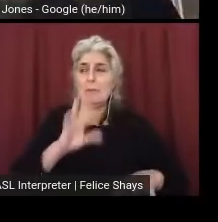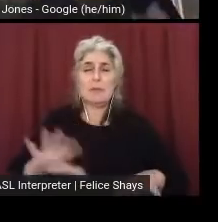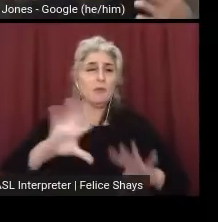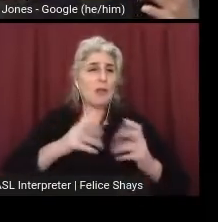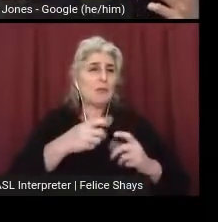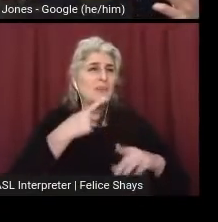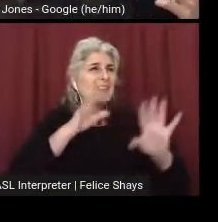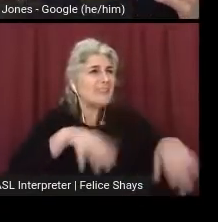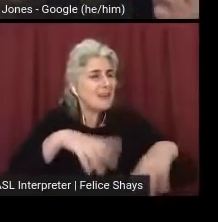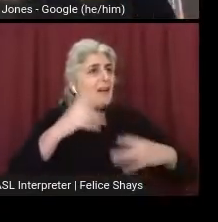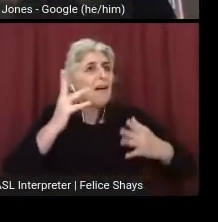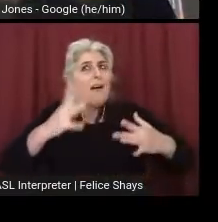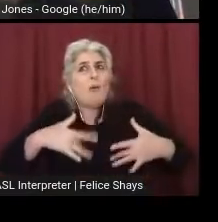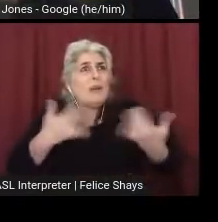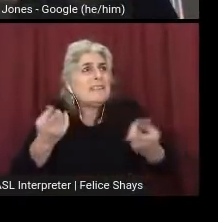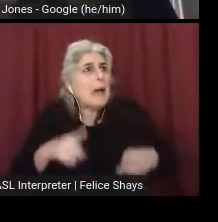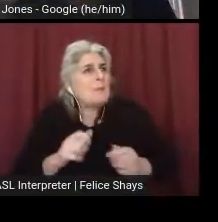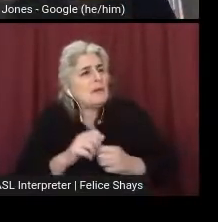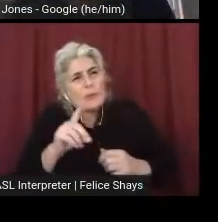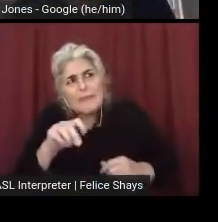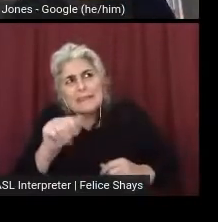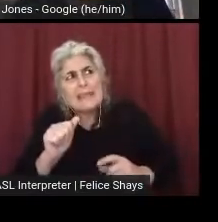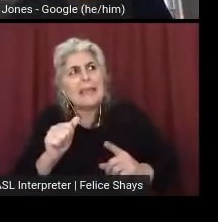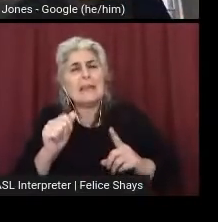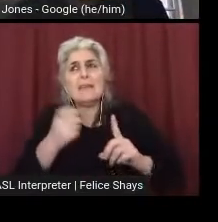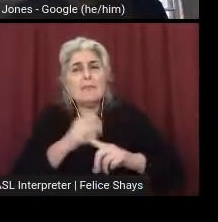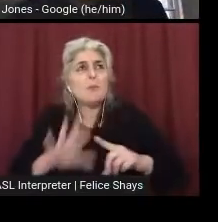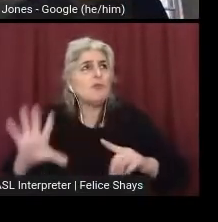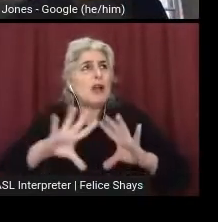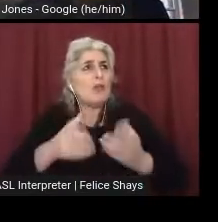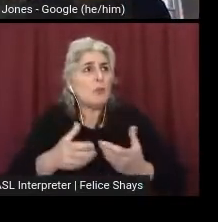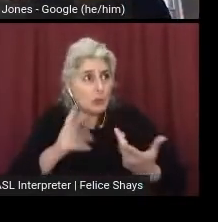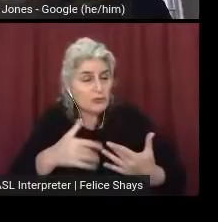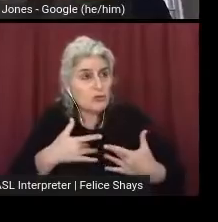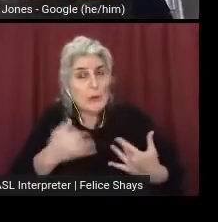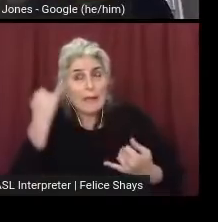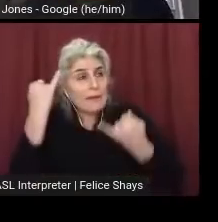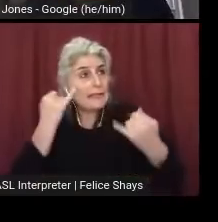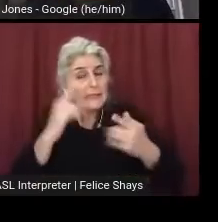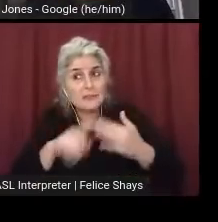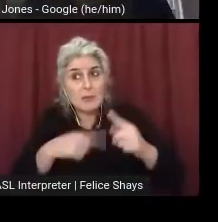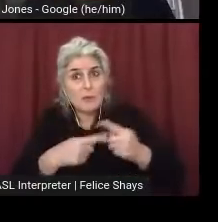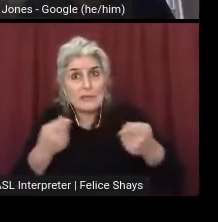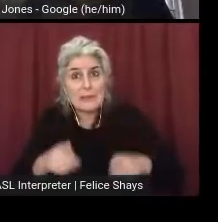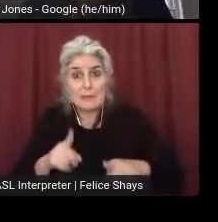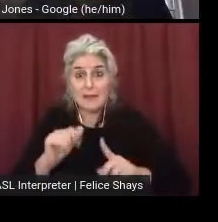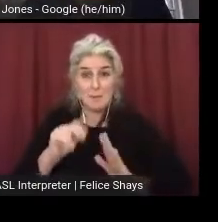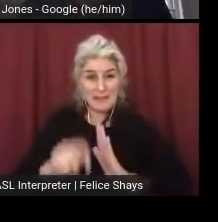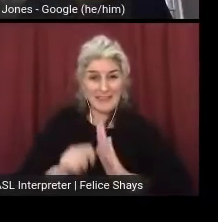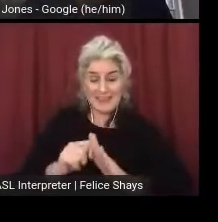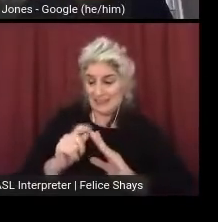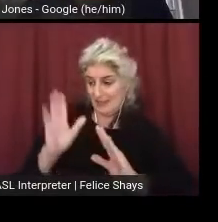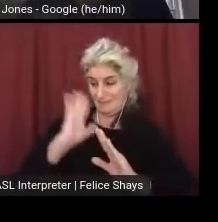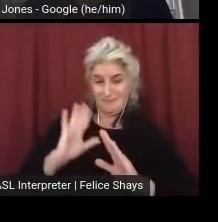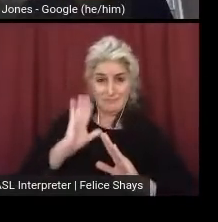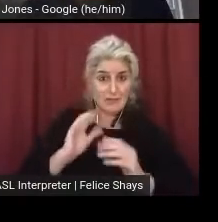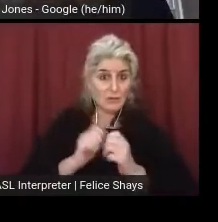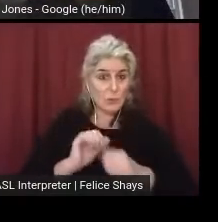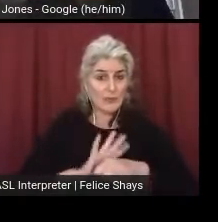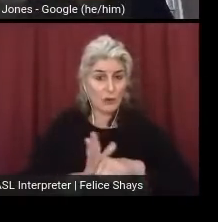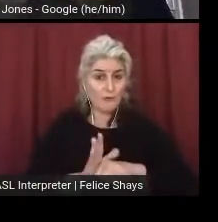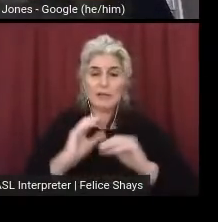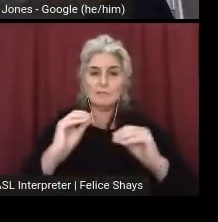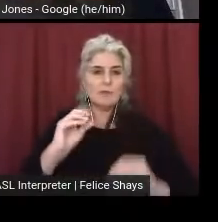does the data say? What insights can you have? And in that moment, there was no data. We did not have a pattern